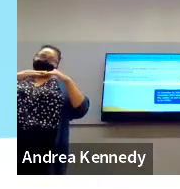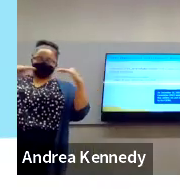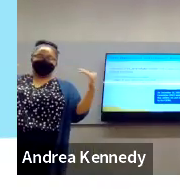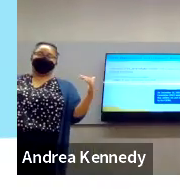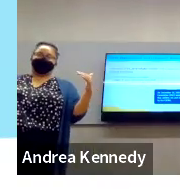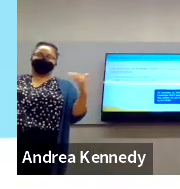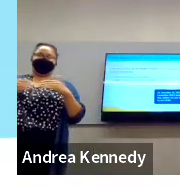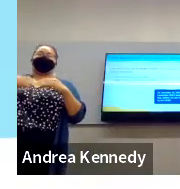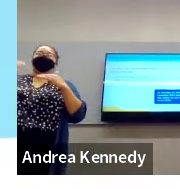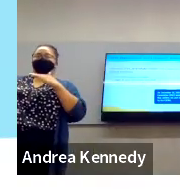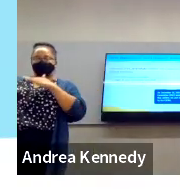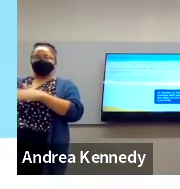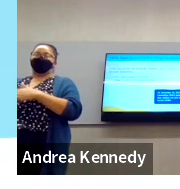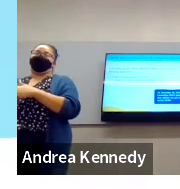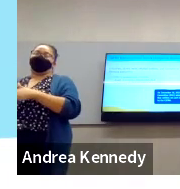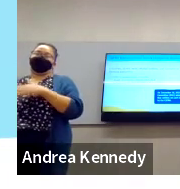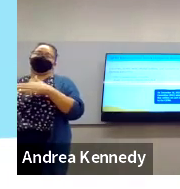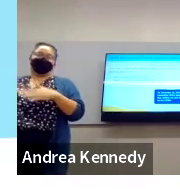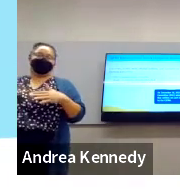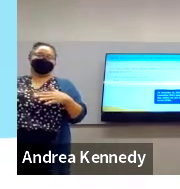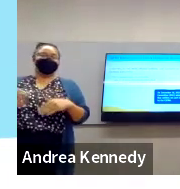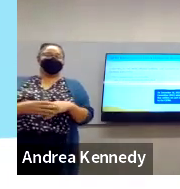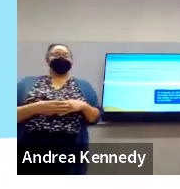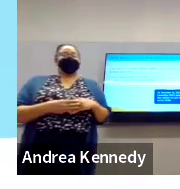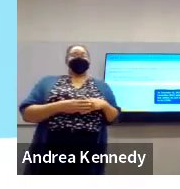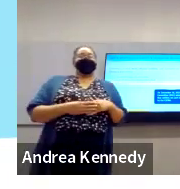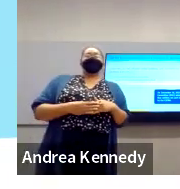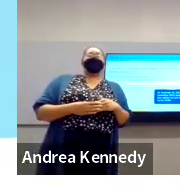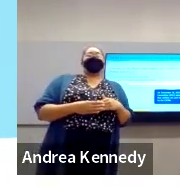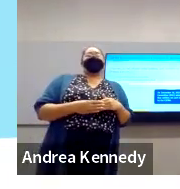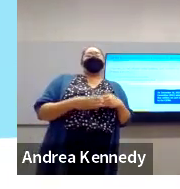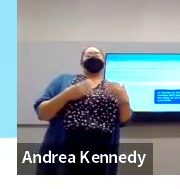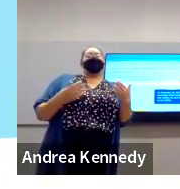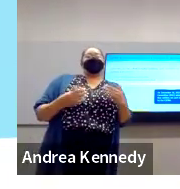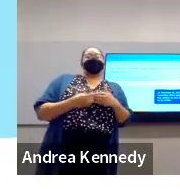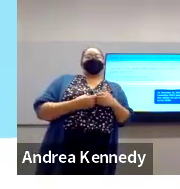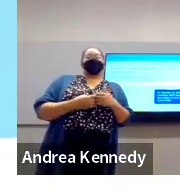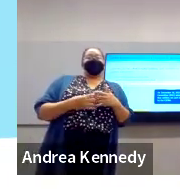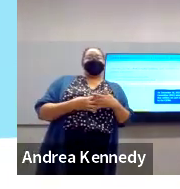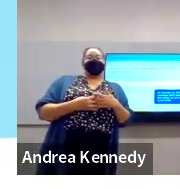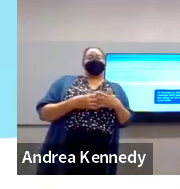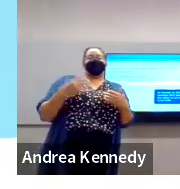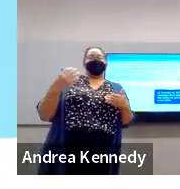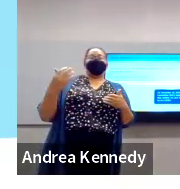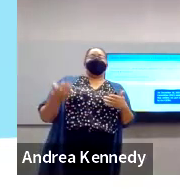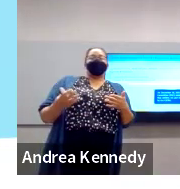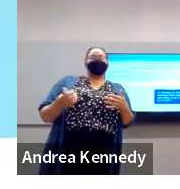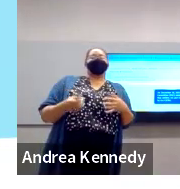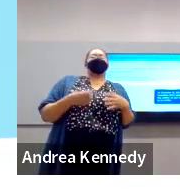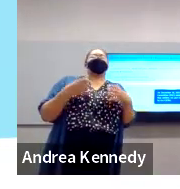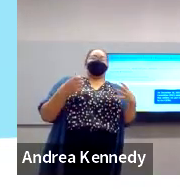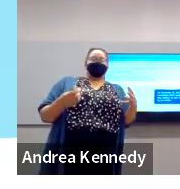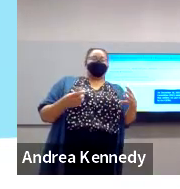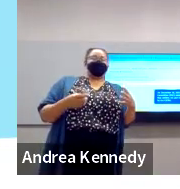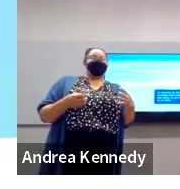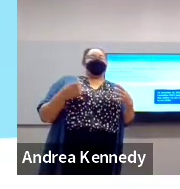amount for the whole year, and you only get one rent increase per year. So our committee actually adopted these